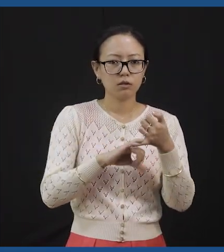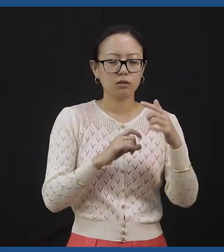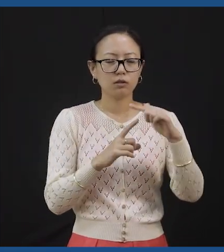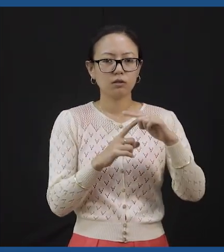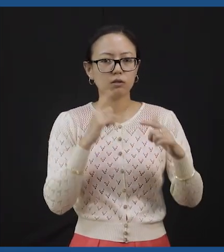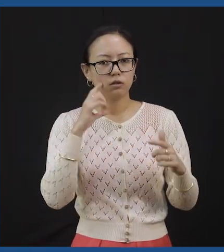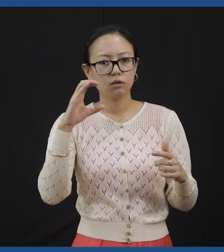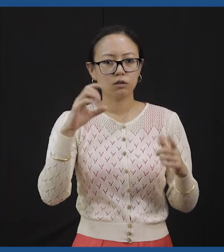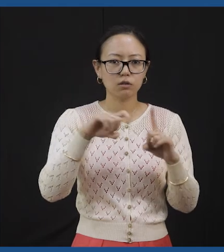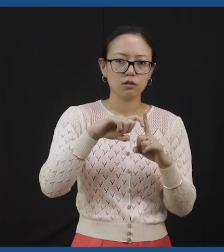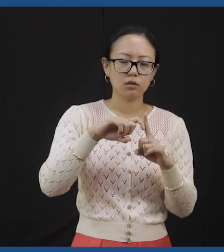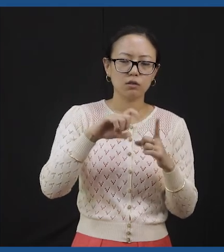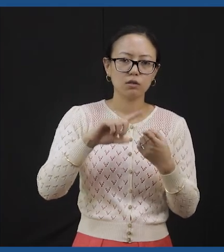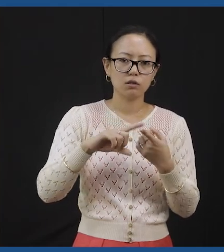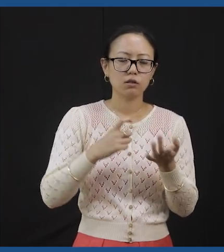his 16.